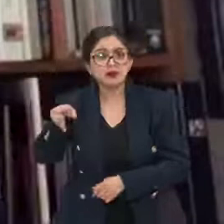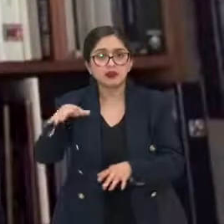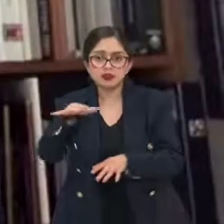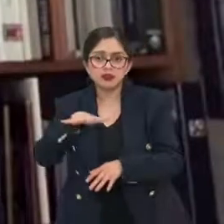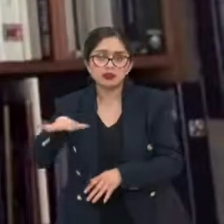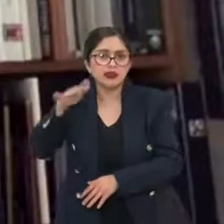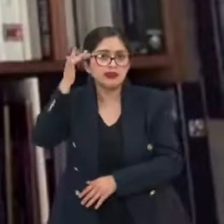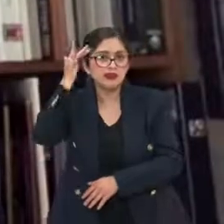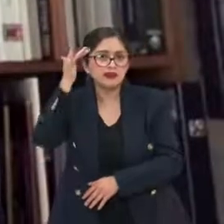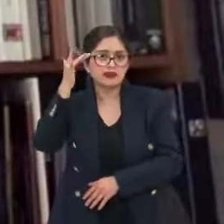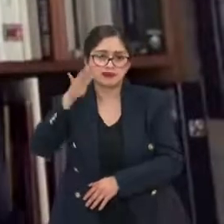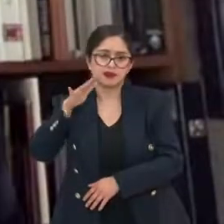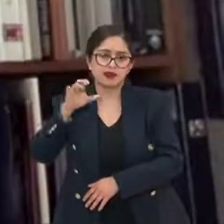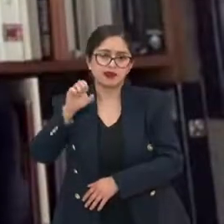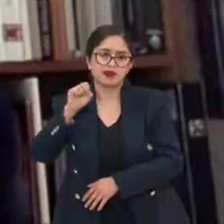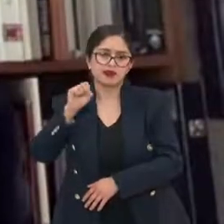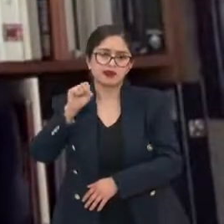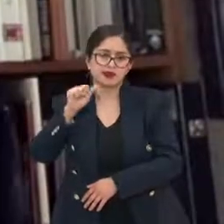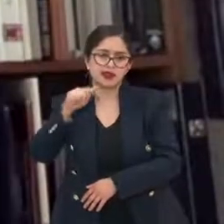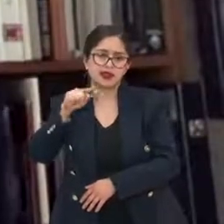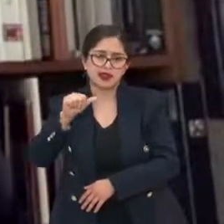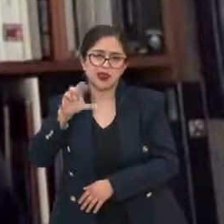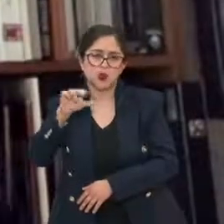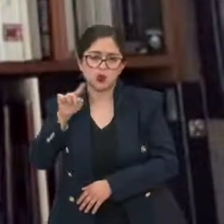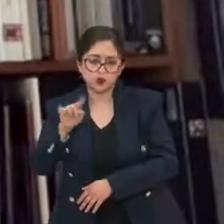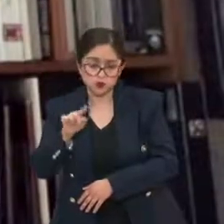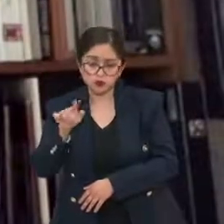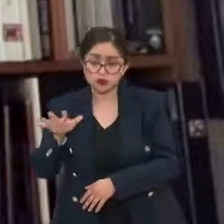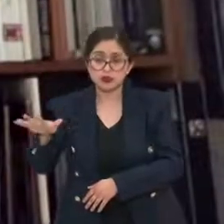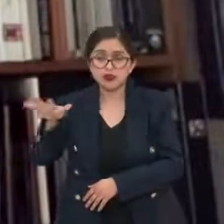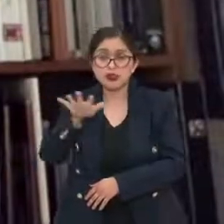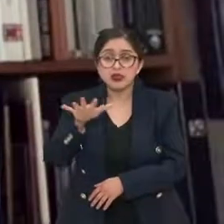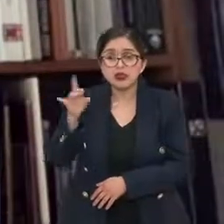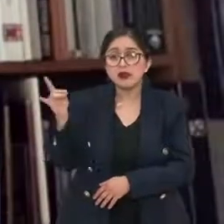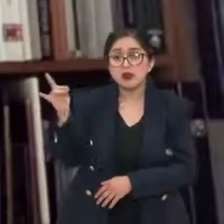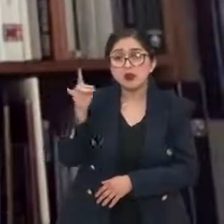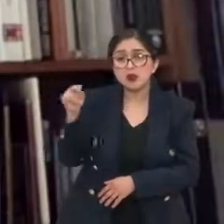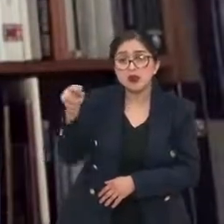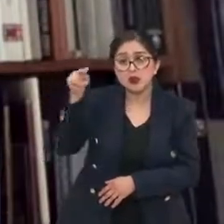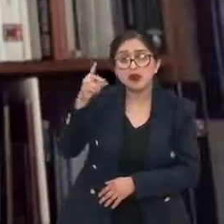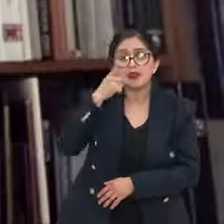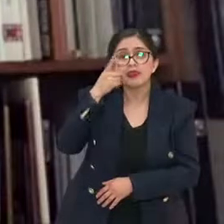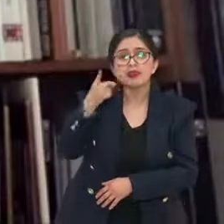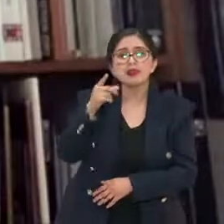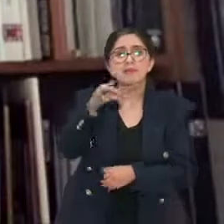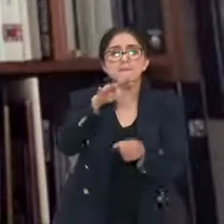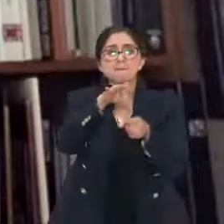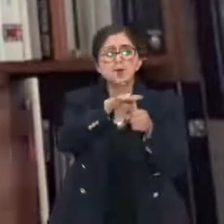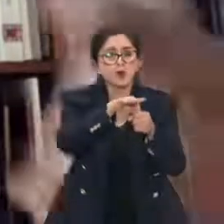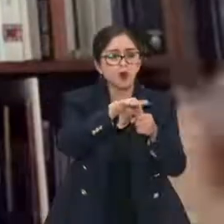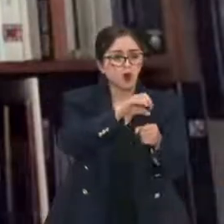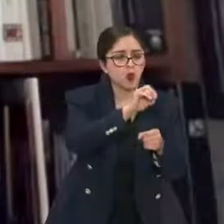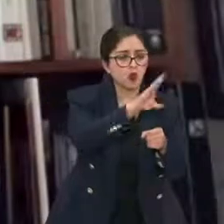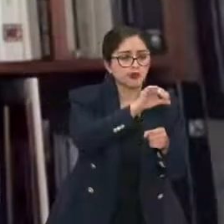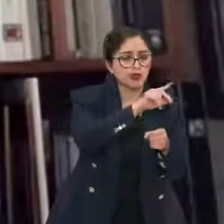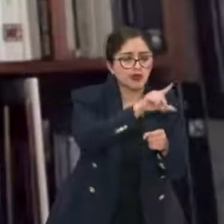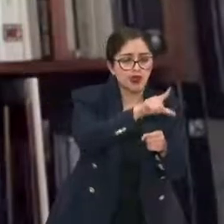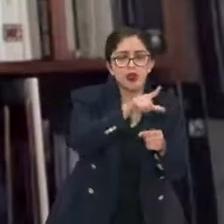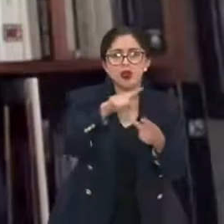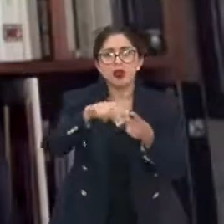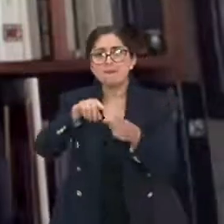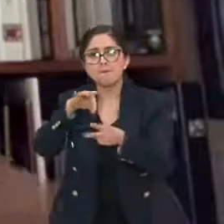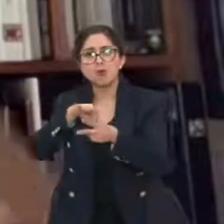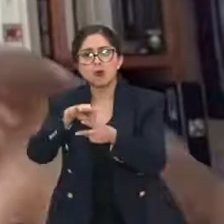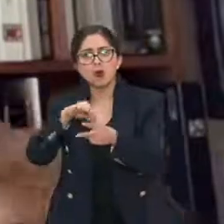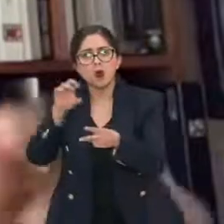regional factor, the impact of what the Santa Cruz department, its geographical location, and in the western part